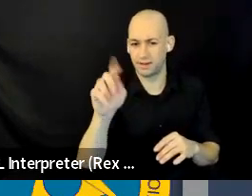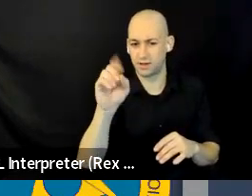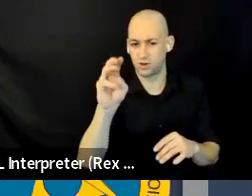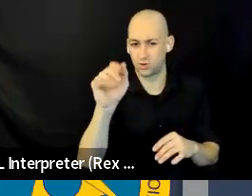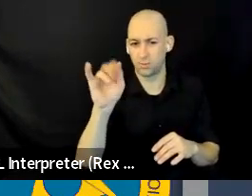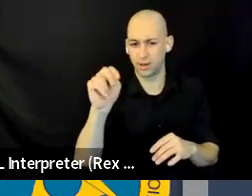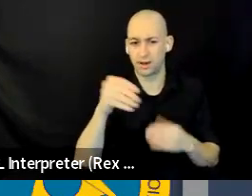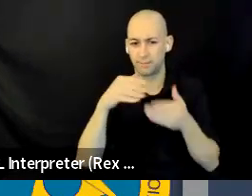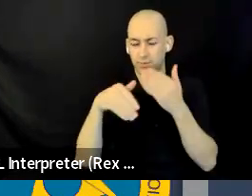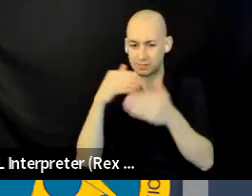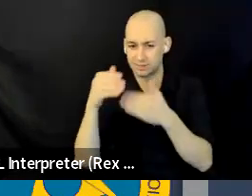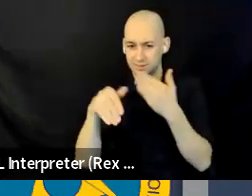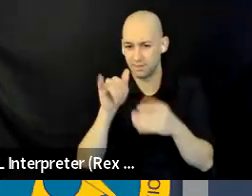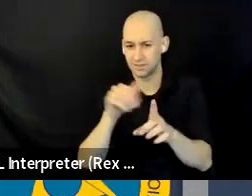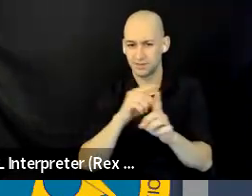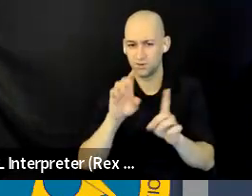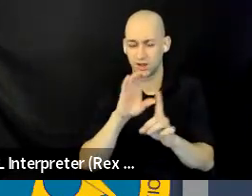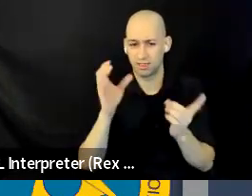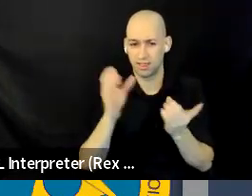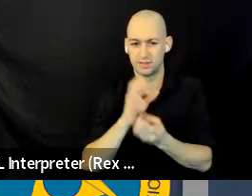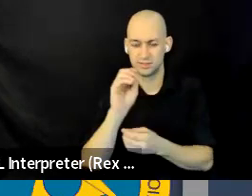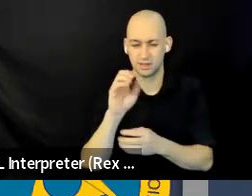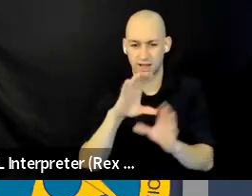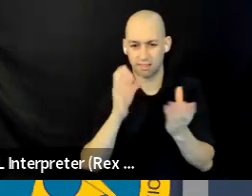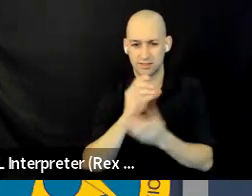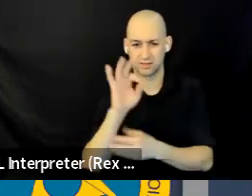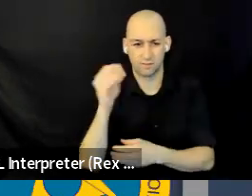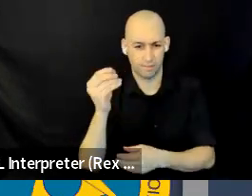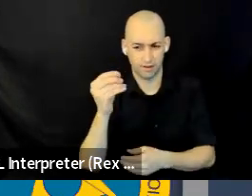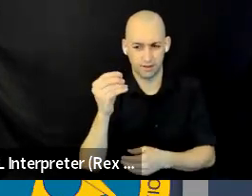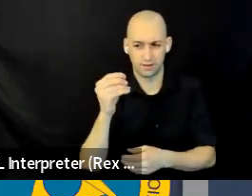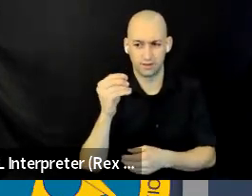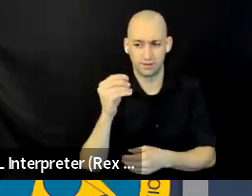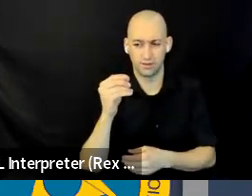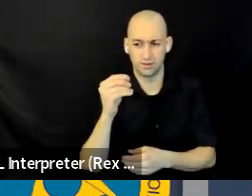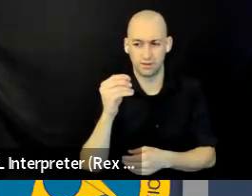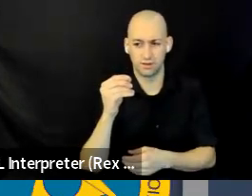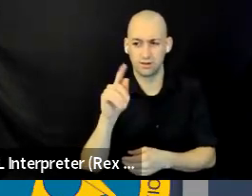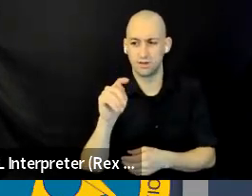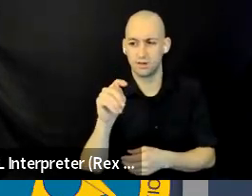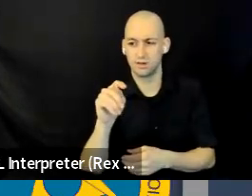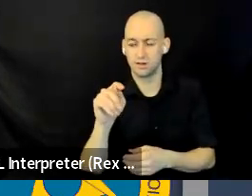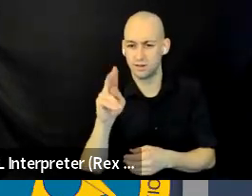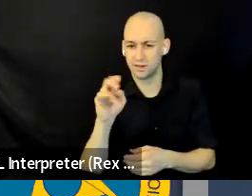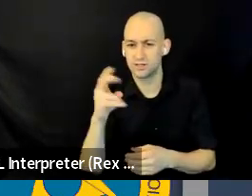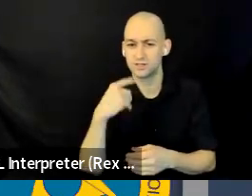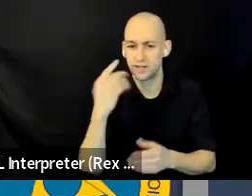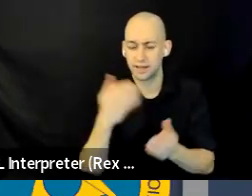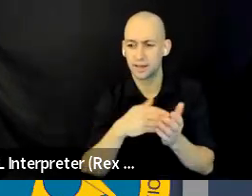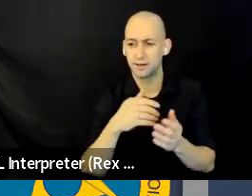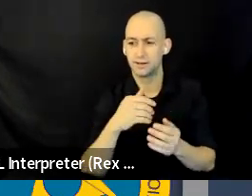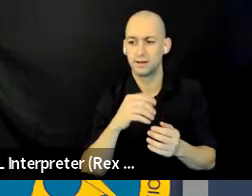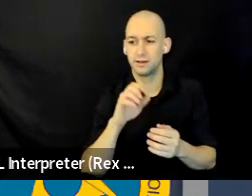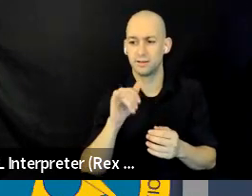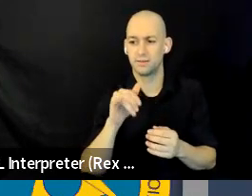right? That is correct. That would be right-of-way funding. Say that, Tanisha, can you say it again? That would be correct.